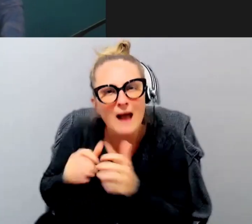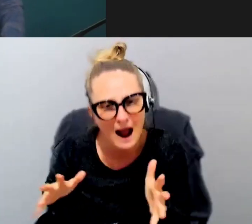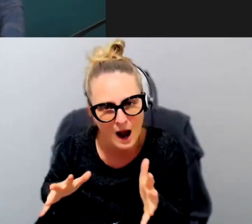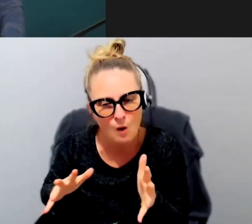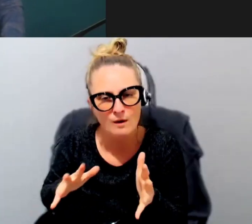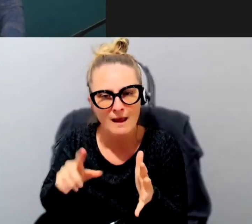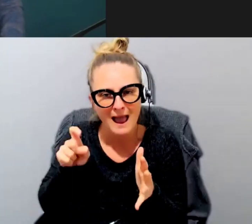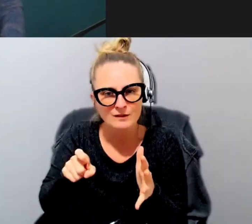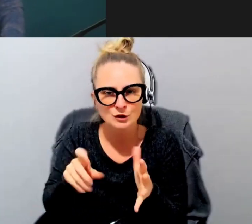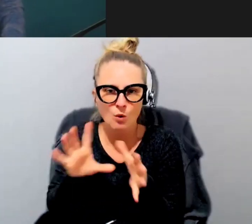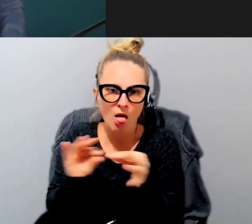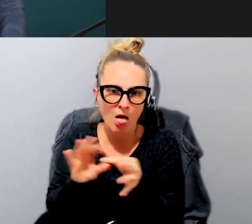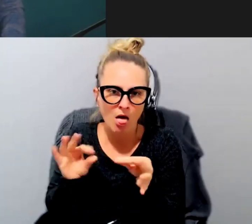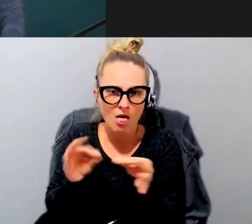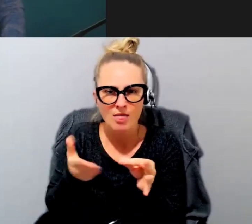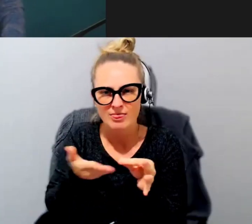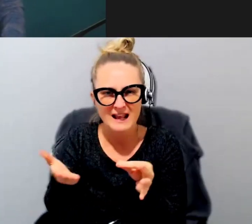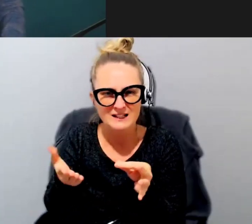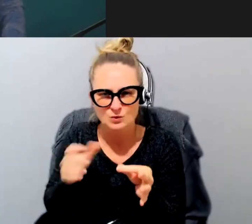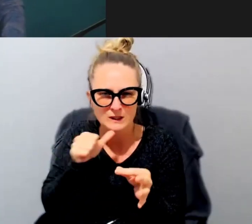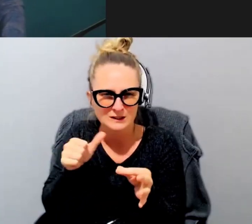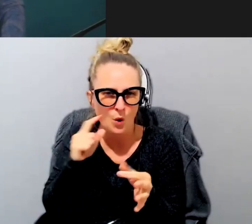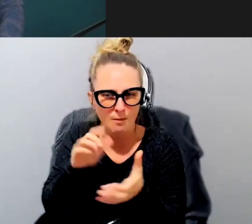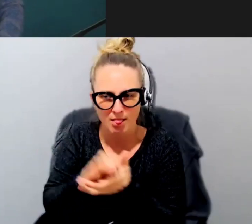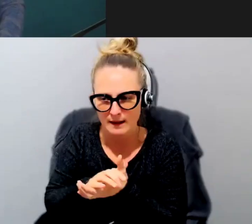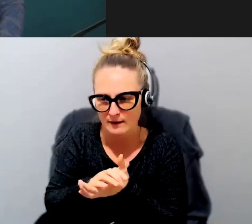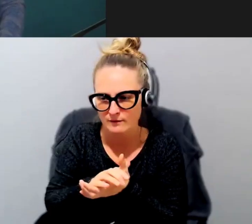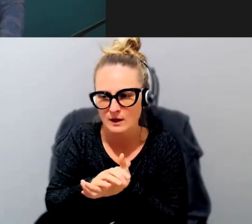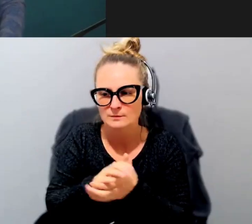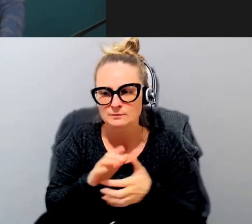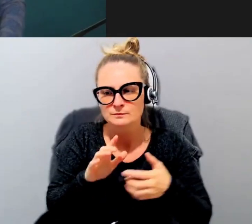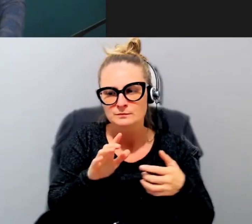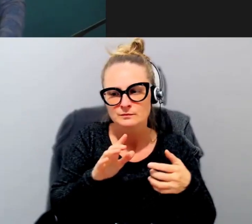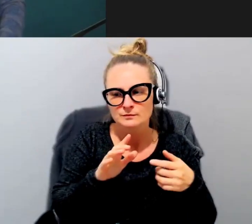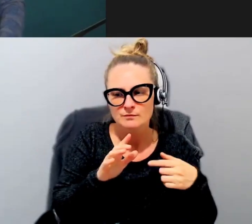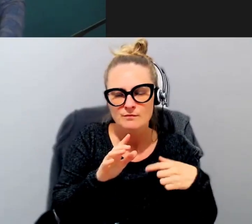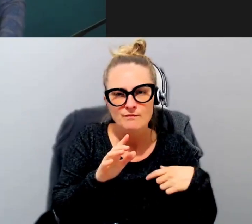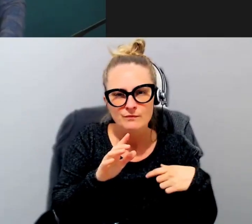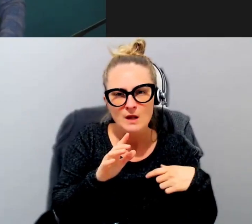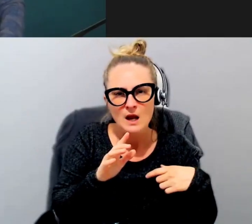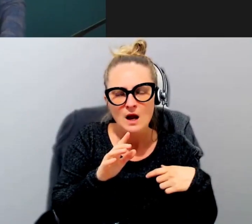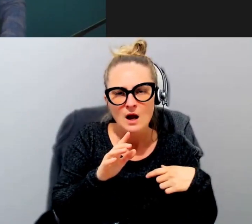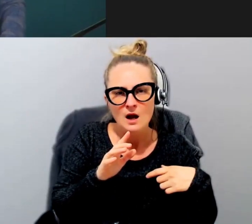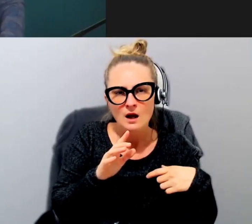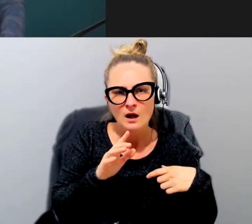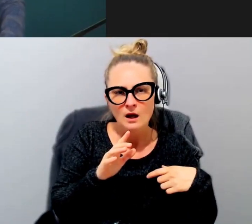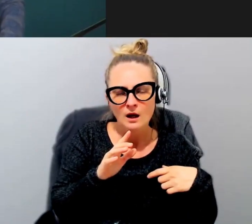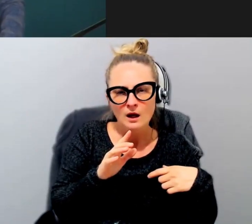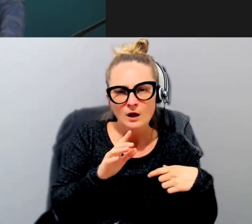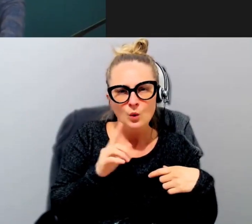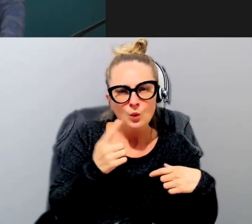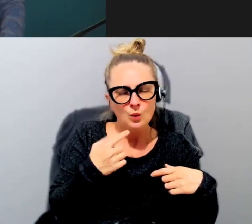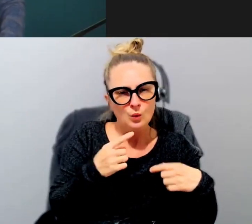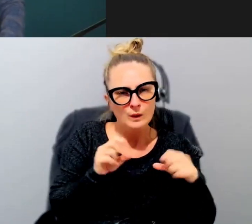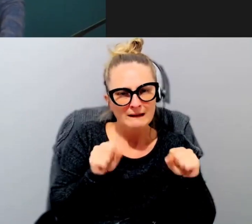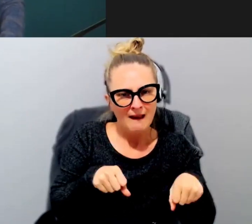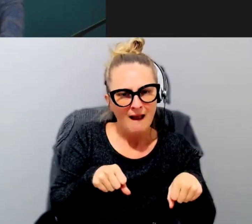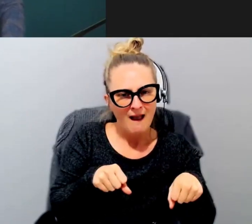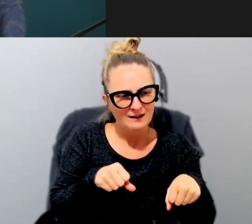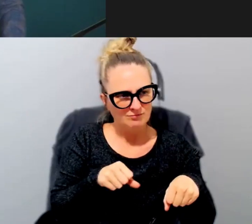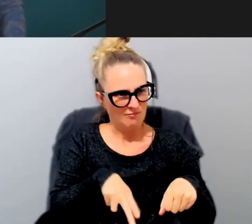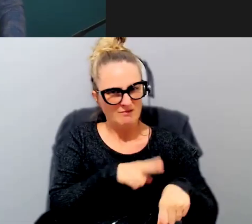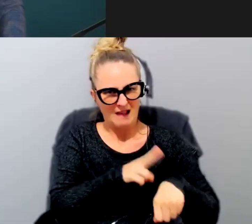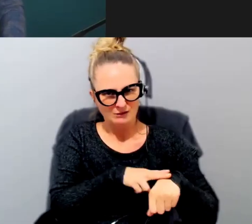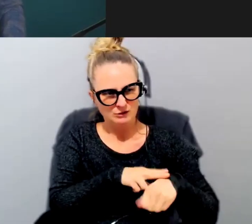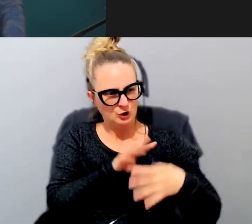believe. It's about community, isn't it? It's about feeling that you can authentically belong to a community. Right. And one of the